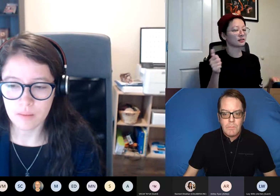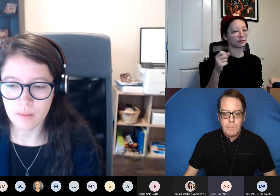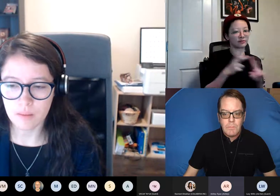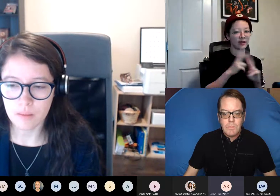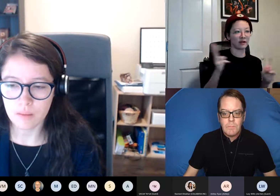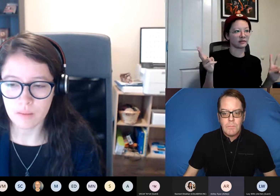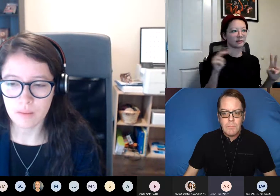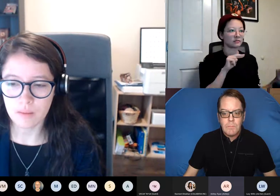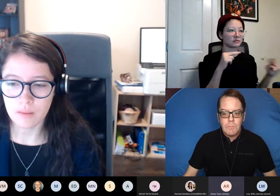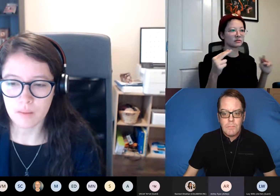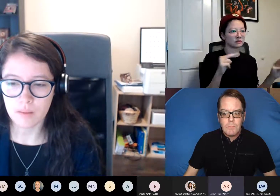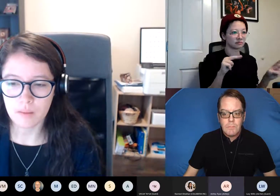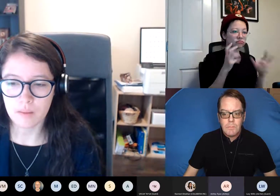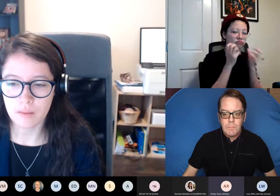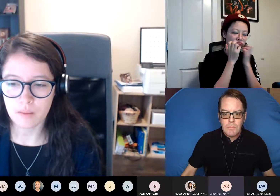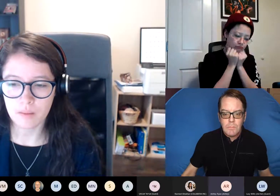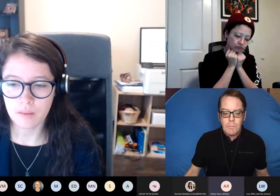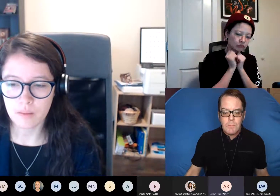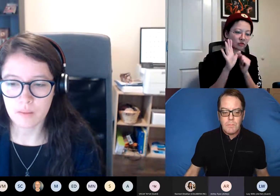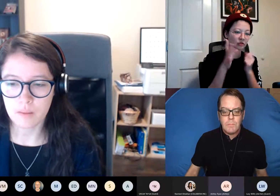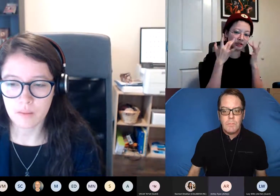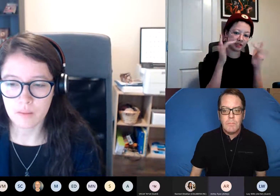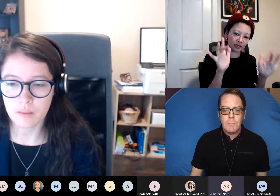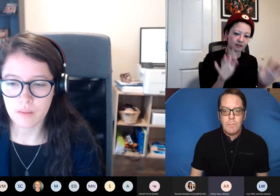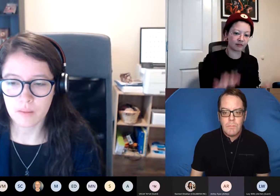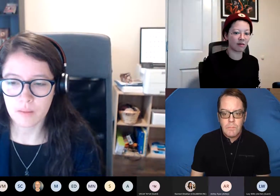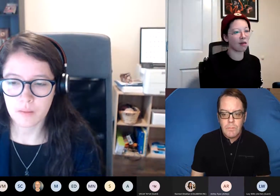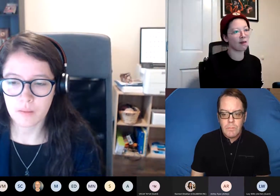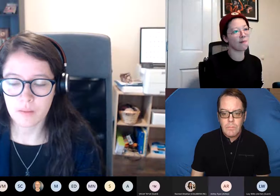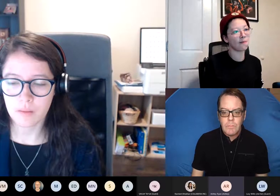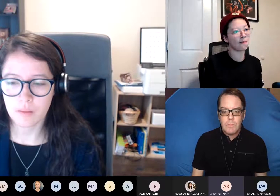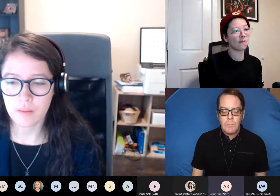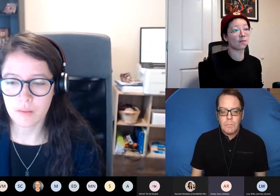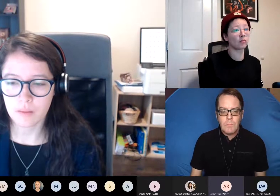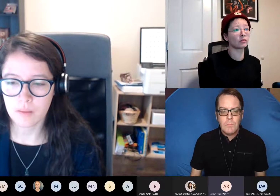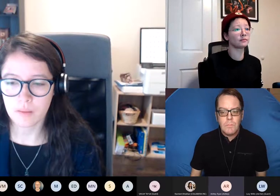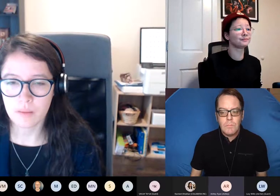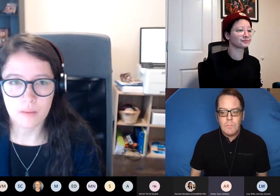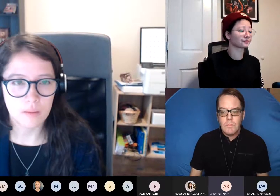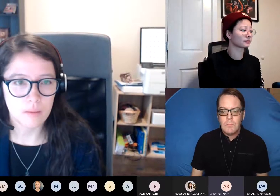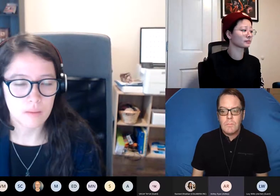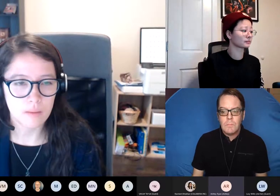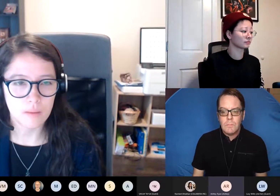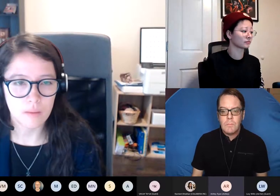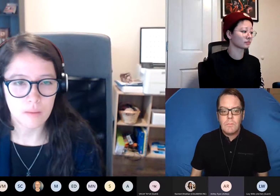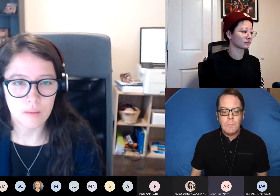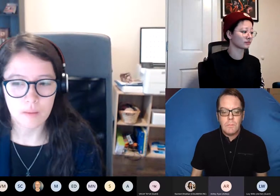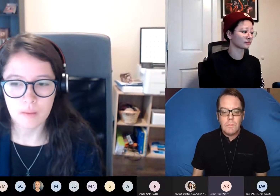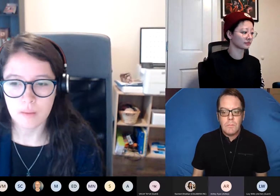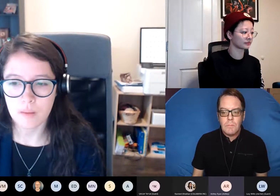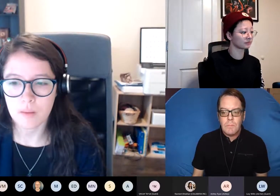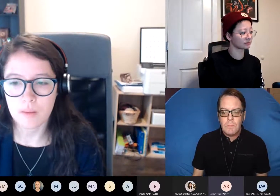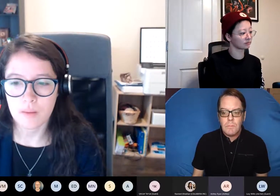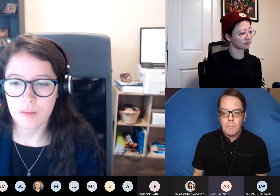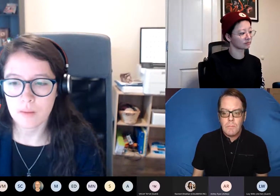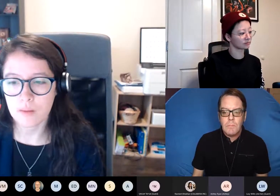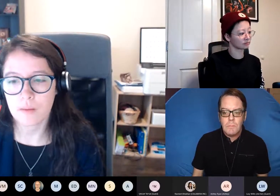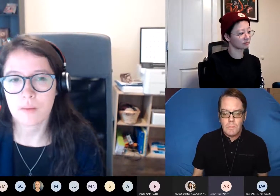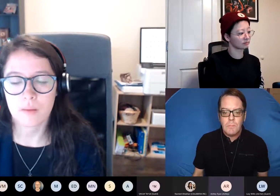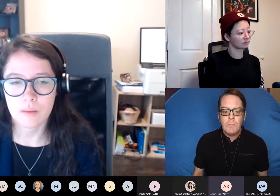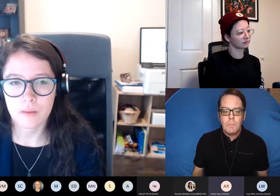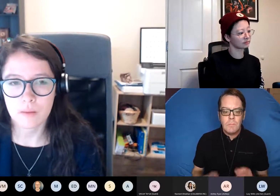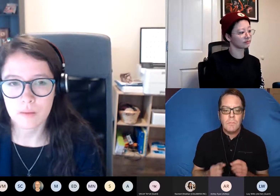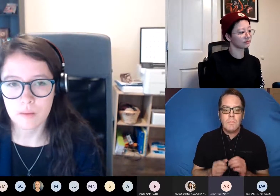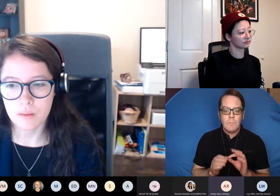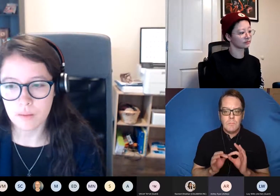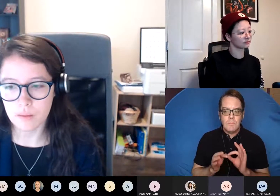story, people will move out of the way to make sure that that line of sight is there and making sure that the lines of